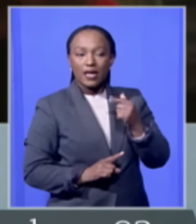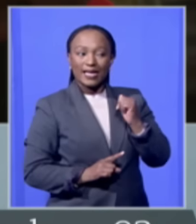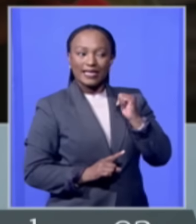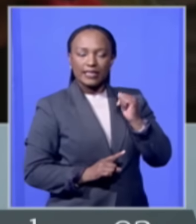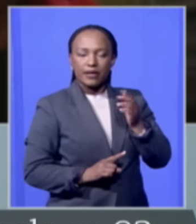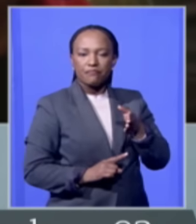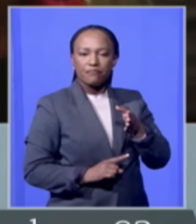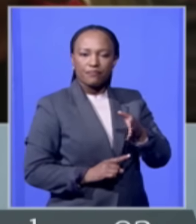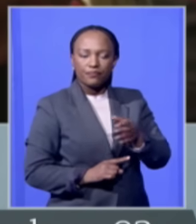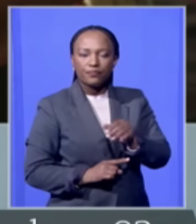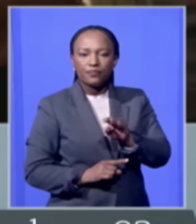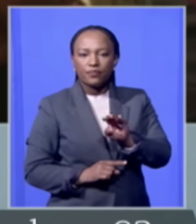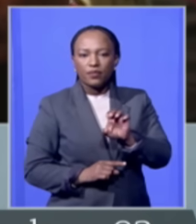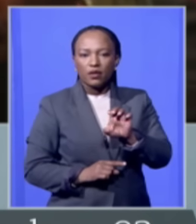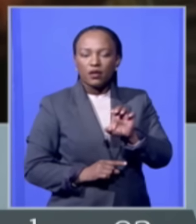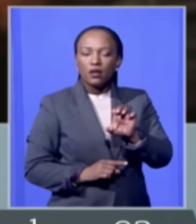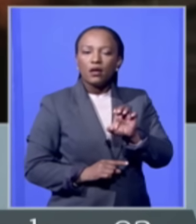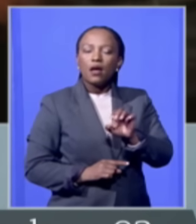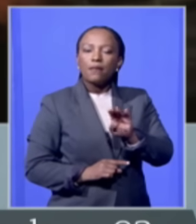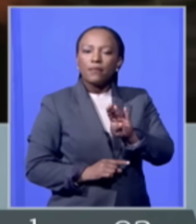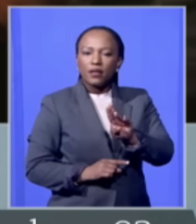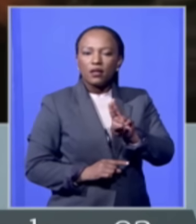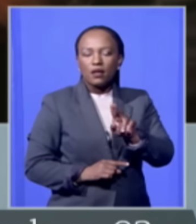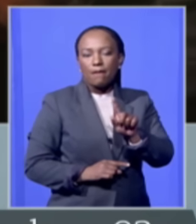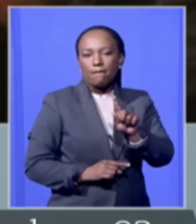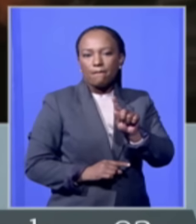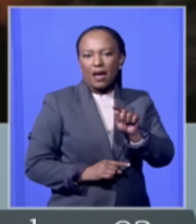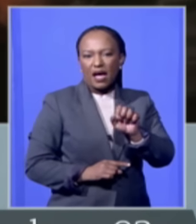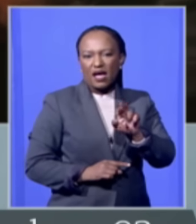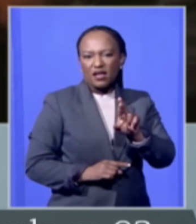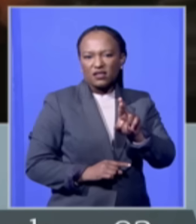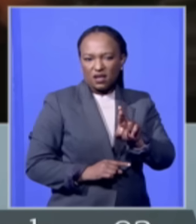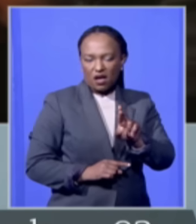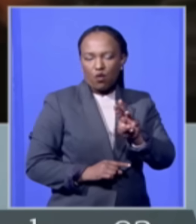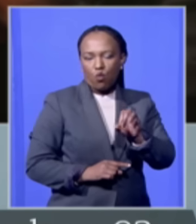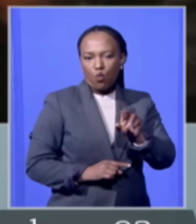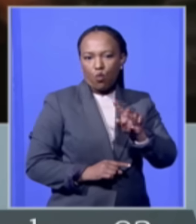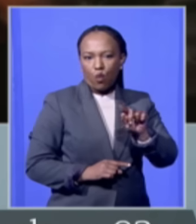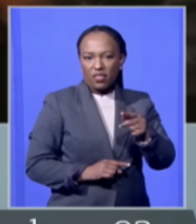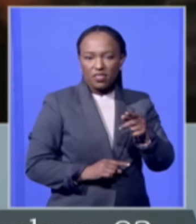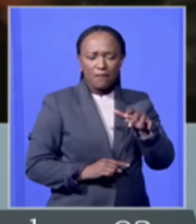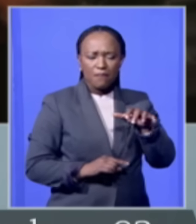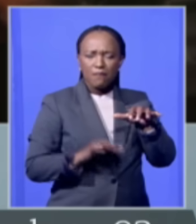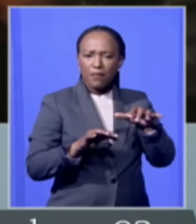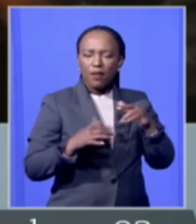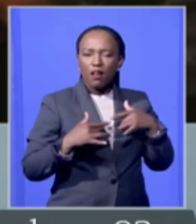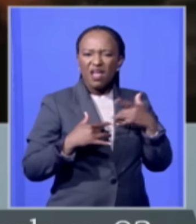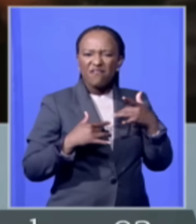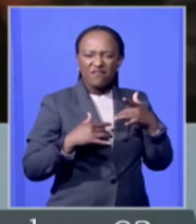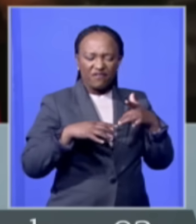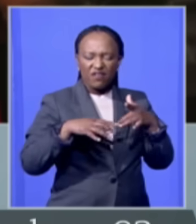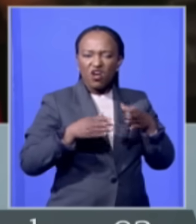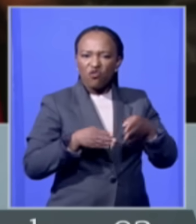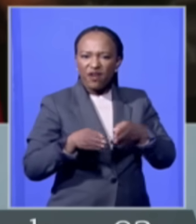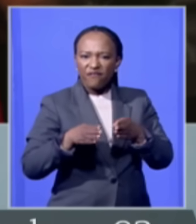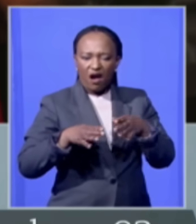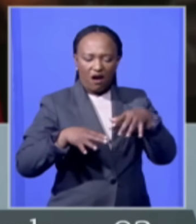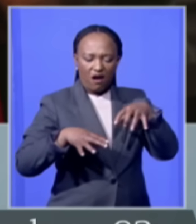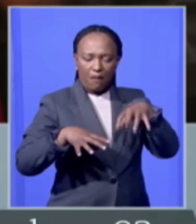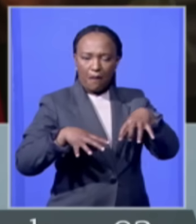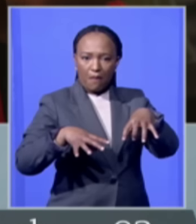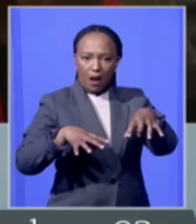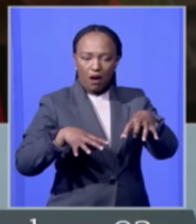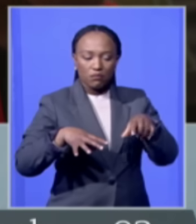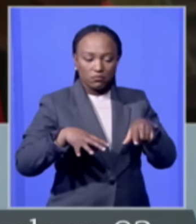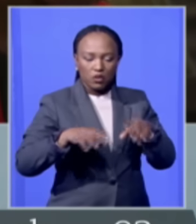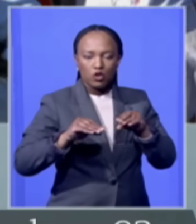municipality is also having municipal land ready to move those who were in the river bend into an area. We are forcing